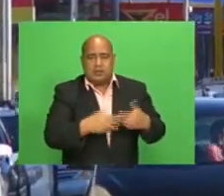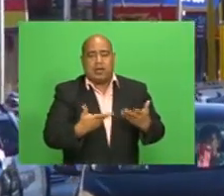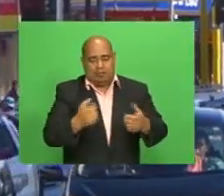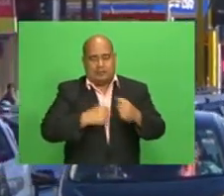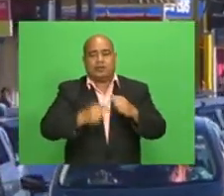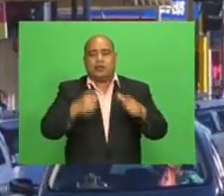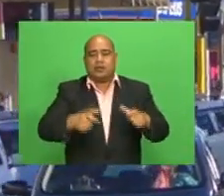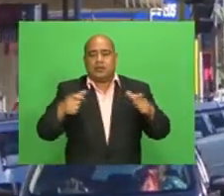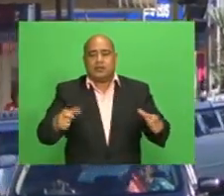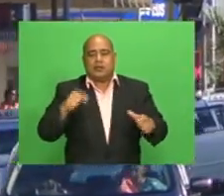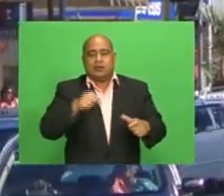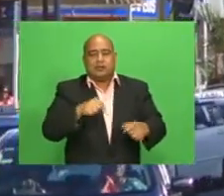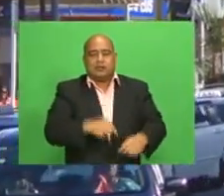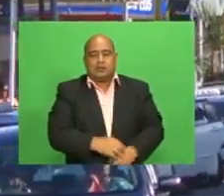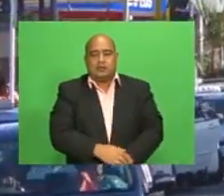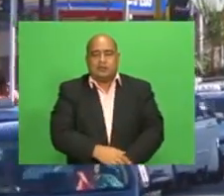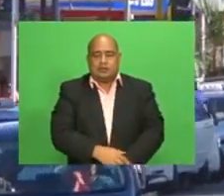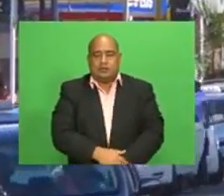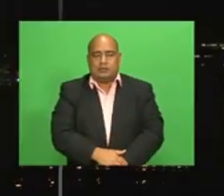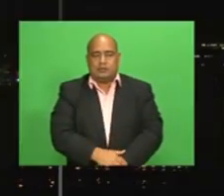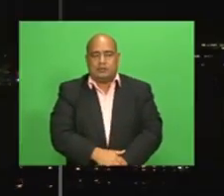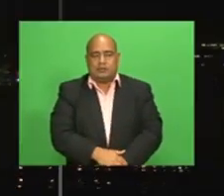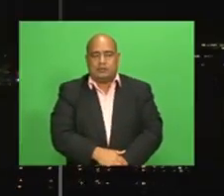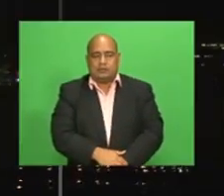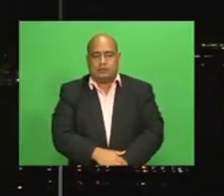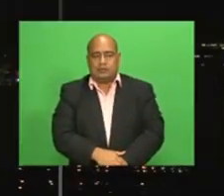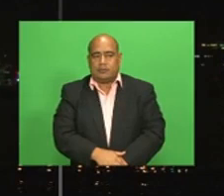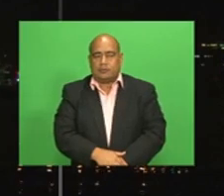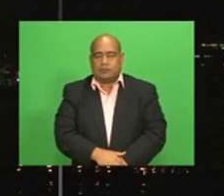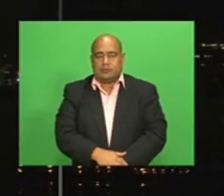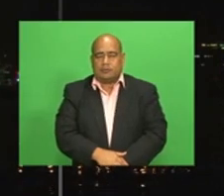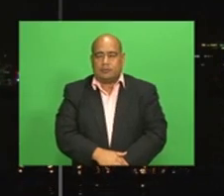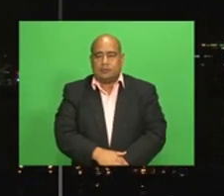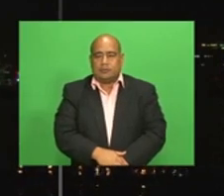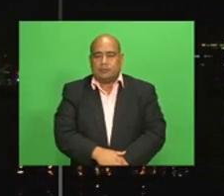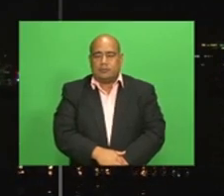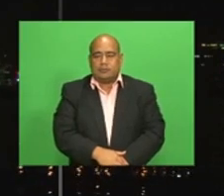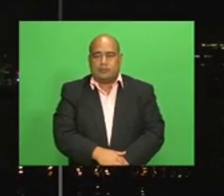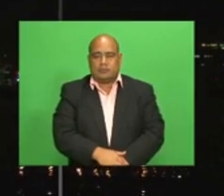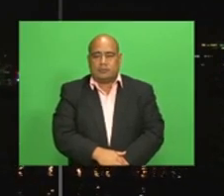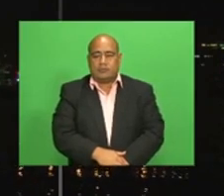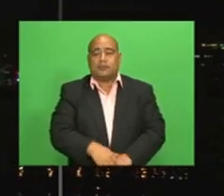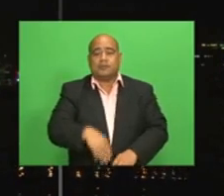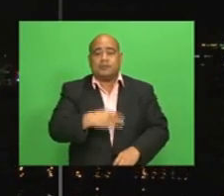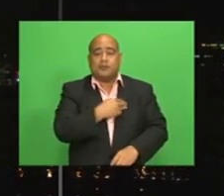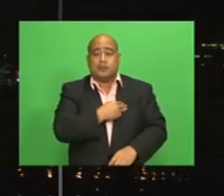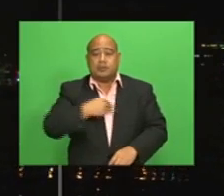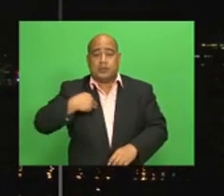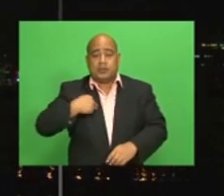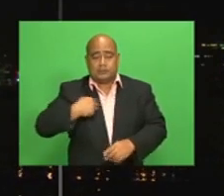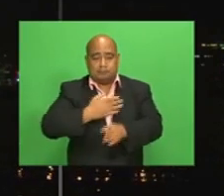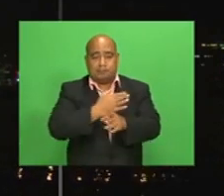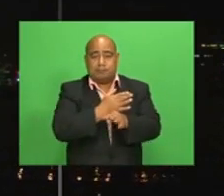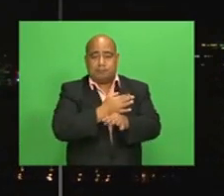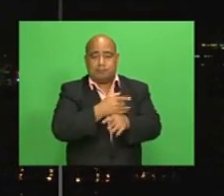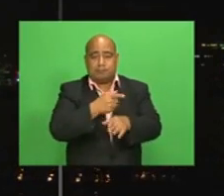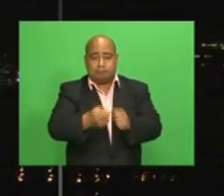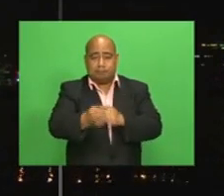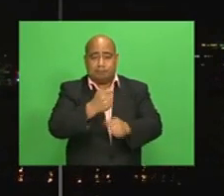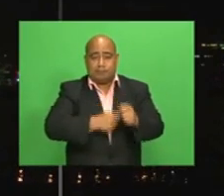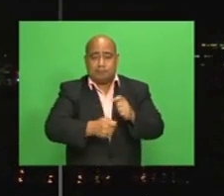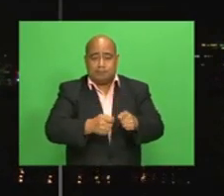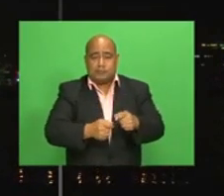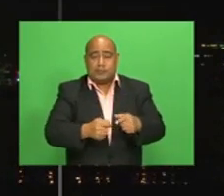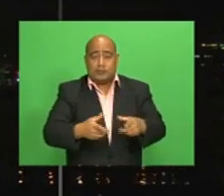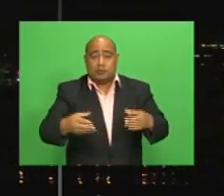Felipe Naikaso, FBC News. The Ministry of Fisheries has received a report which highlights the